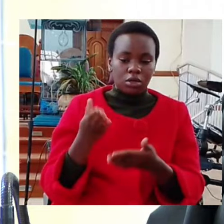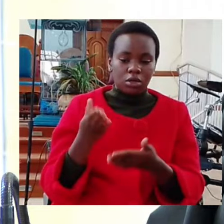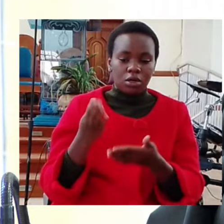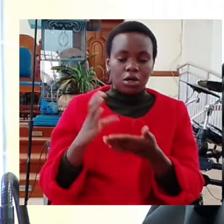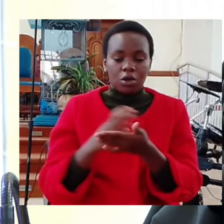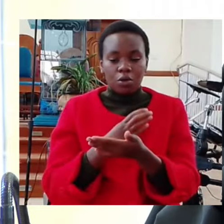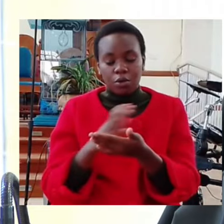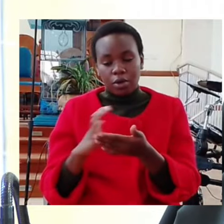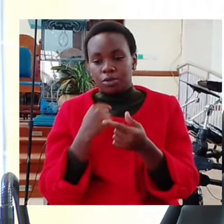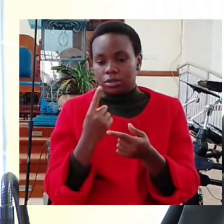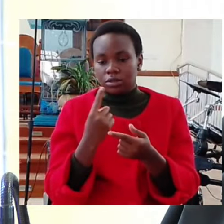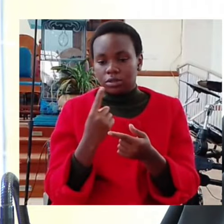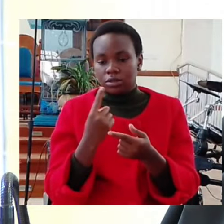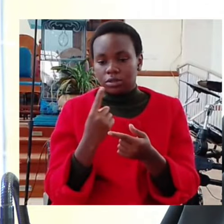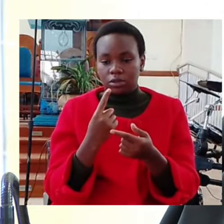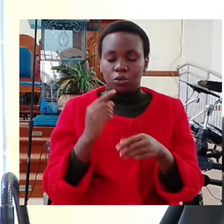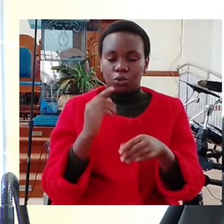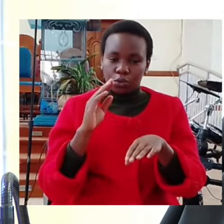new uniforms.